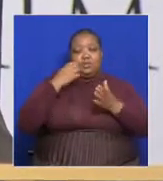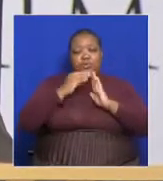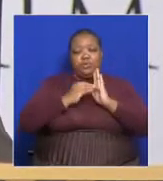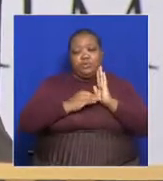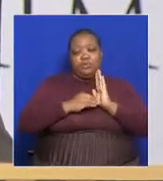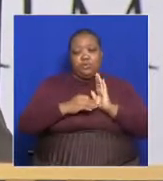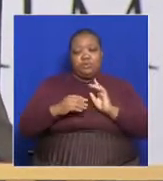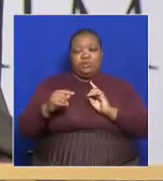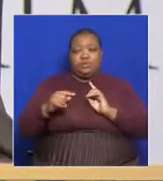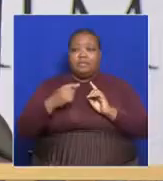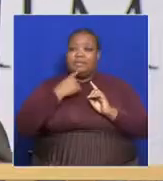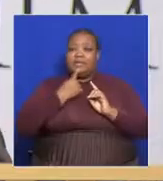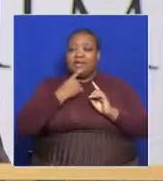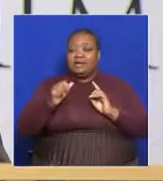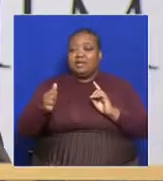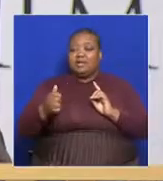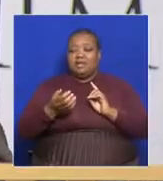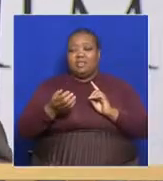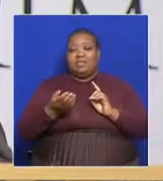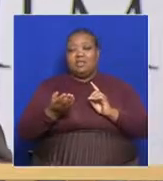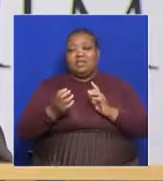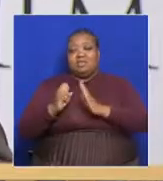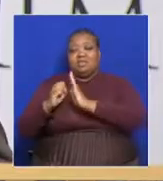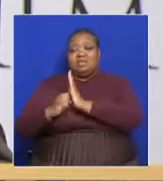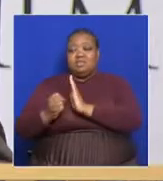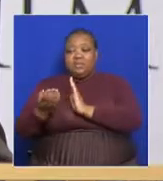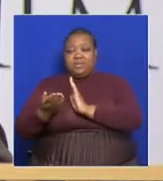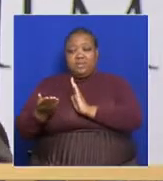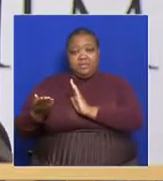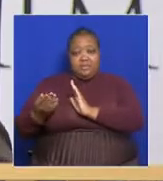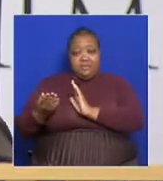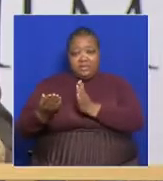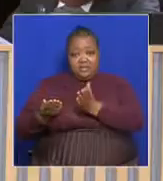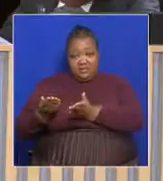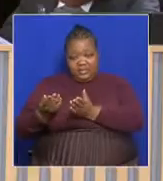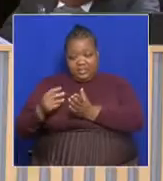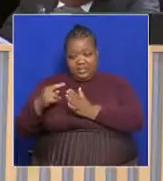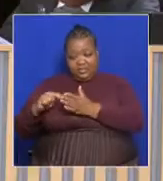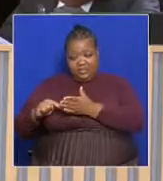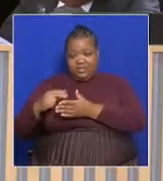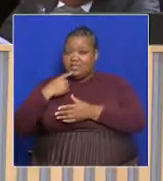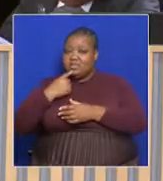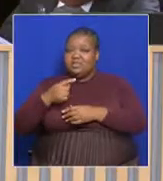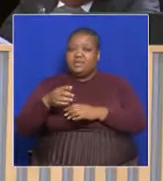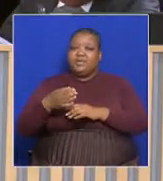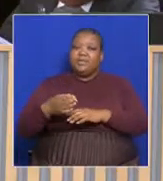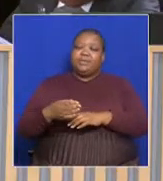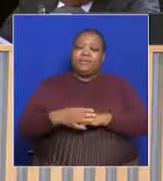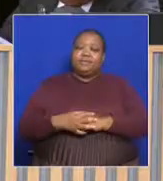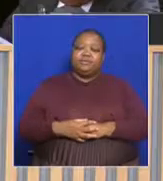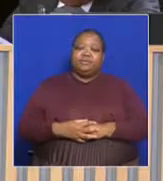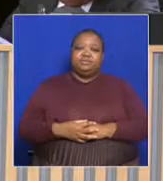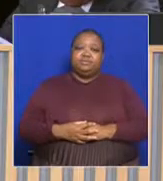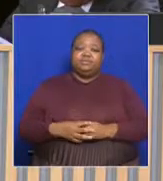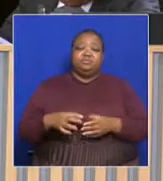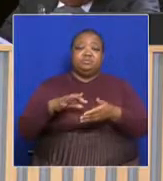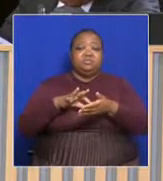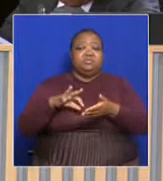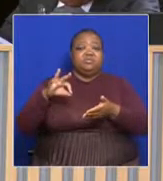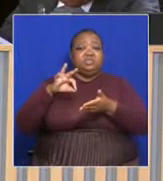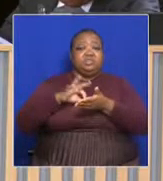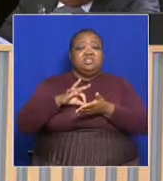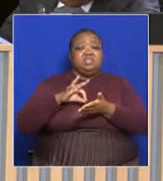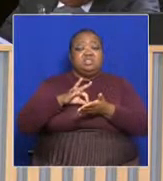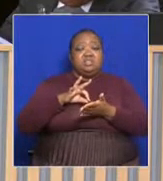when we opened the lock. My point being, Commissioner, there's no deception. Are you saying he made these allegations in